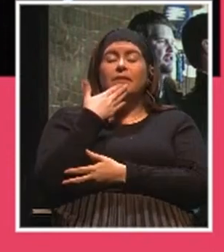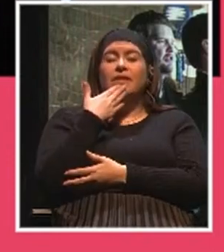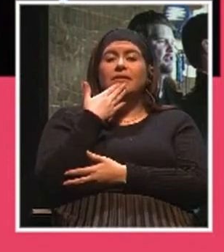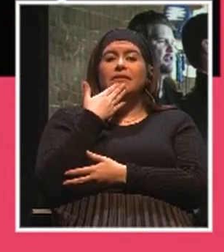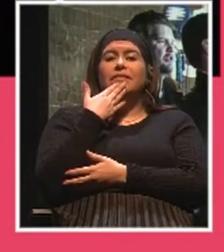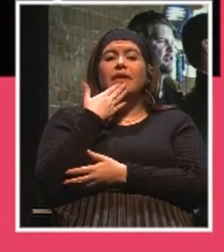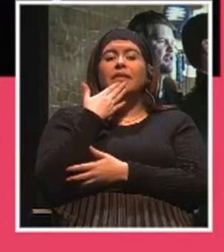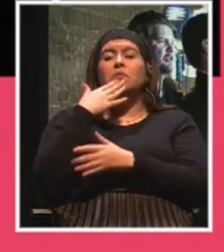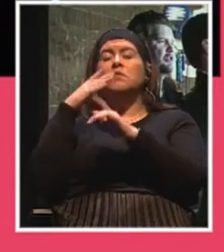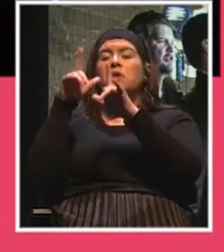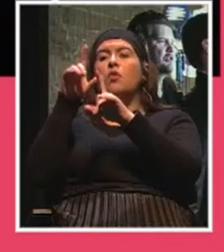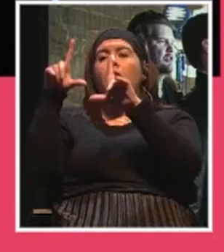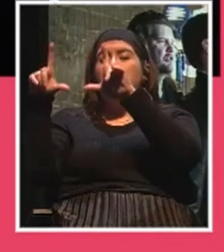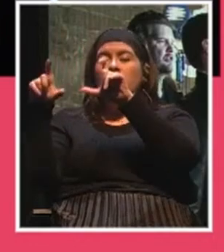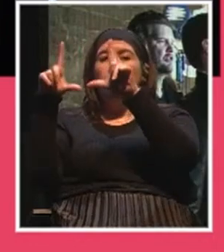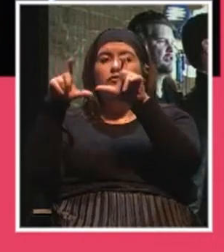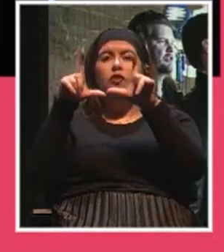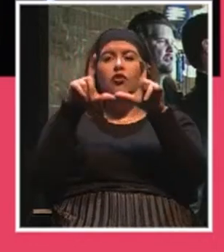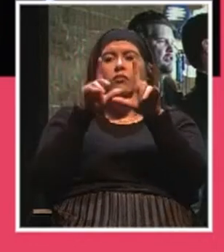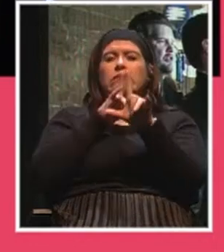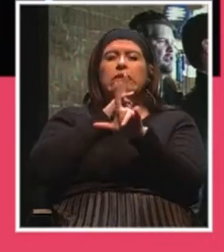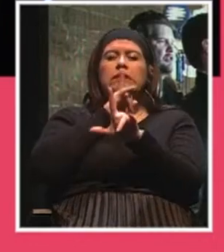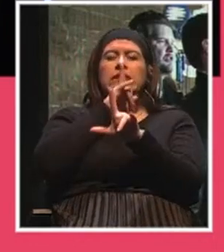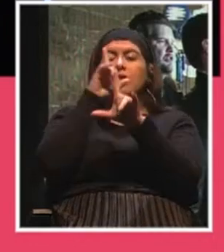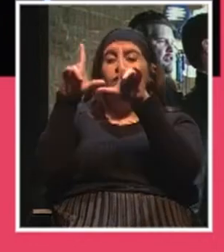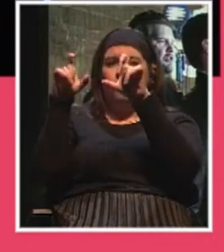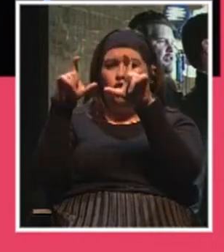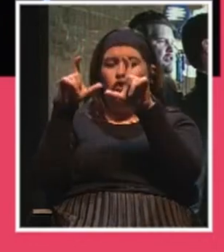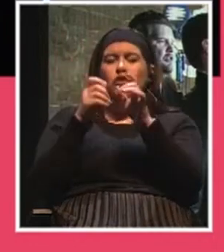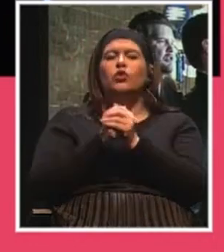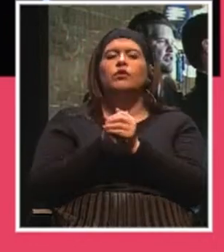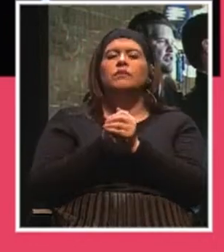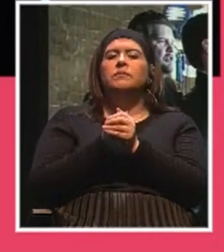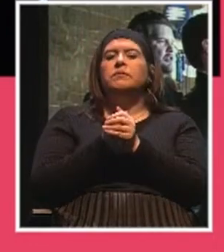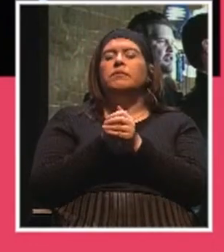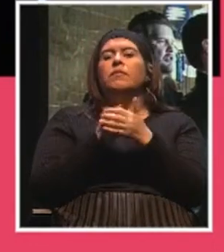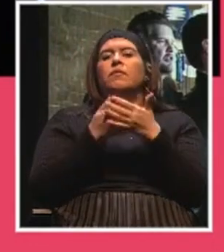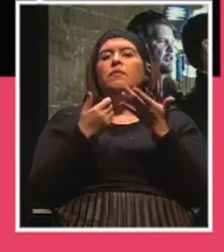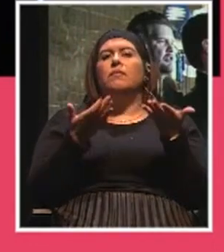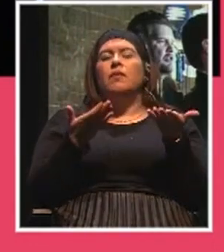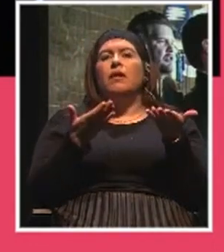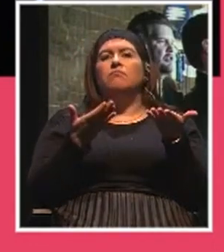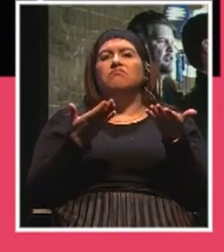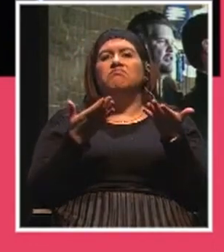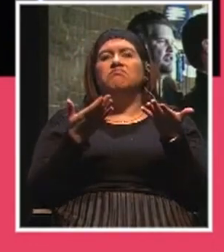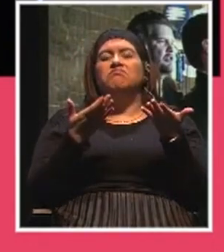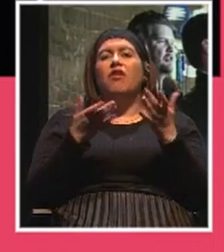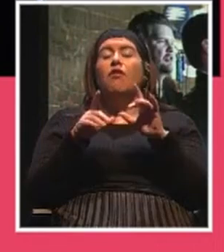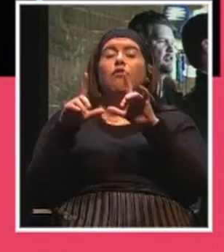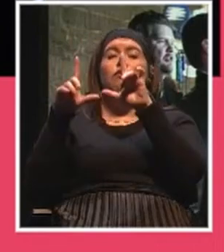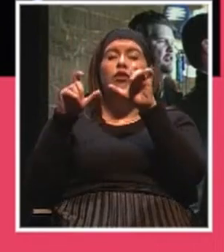photographs, and we were also doing high-resolution photogrammetry. So we were taking, for